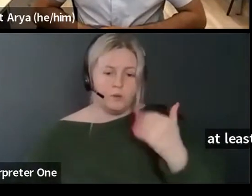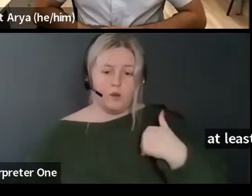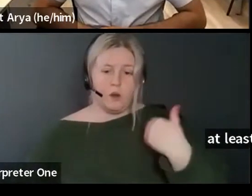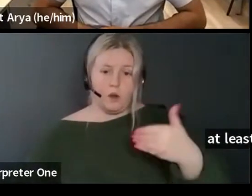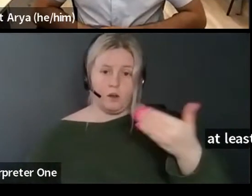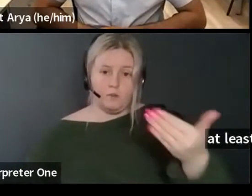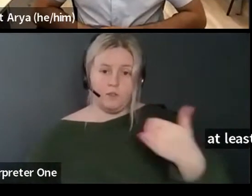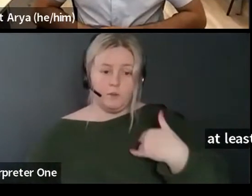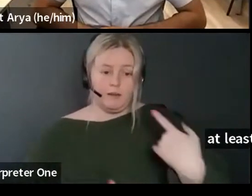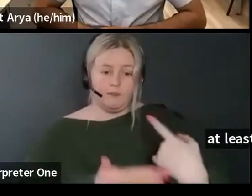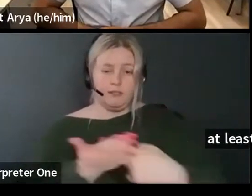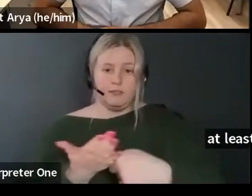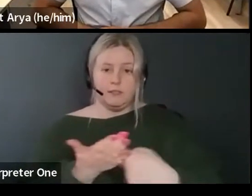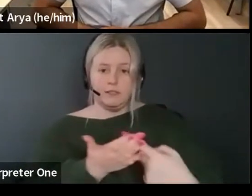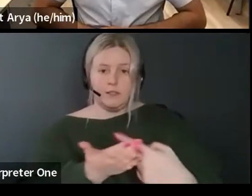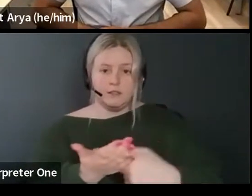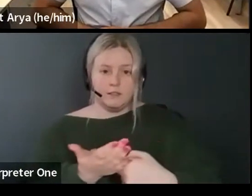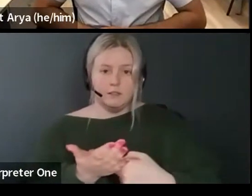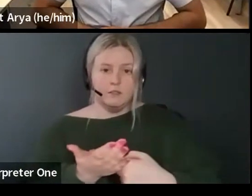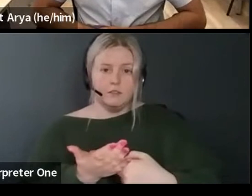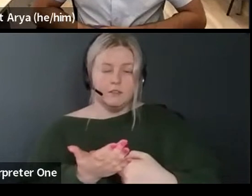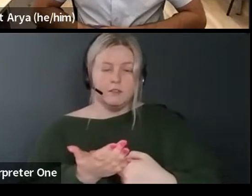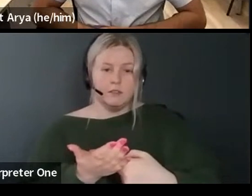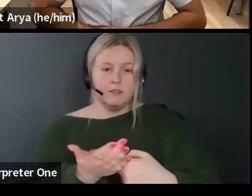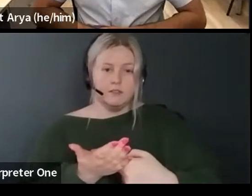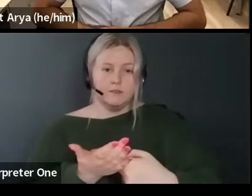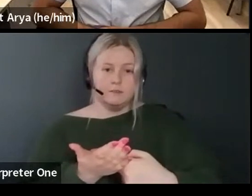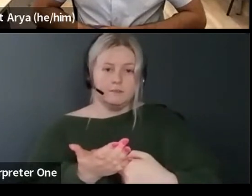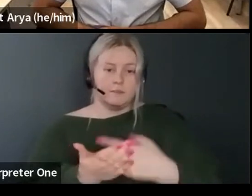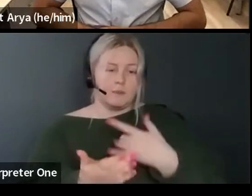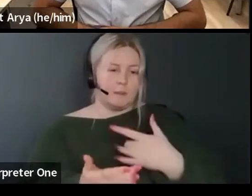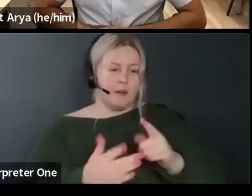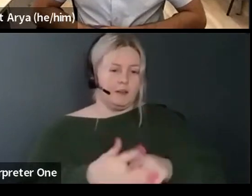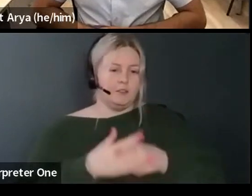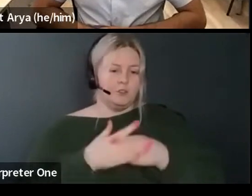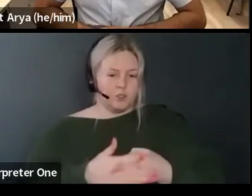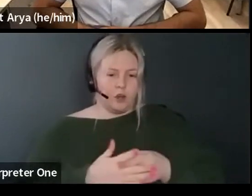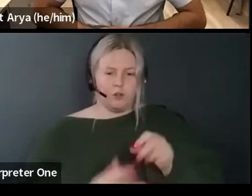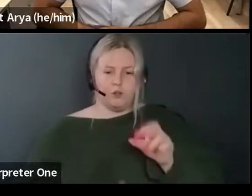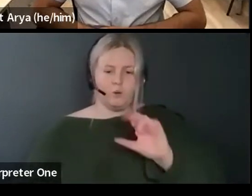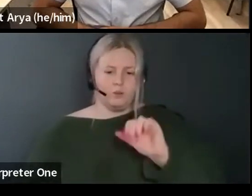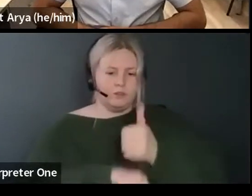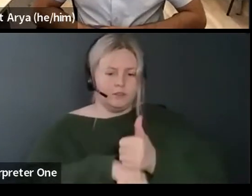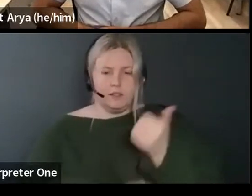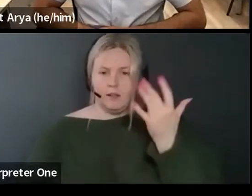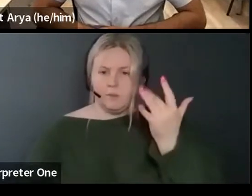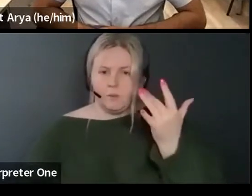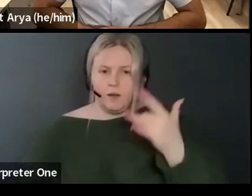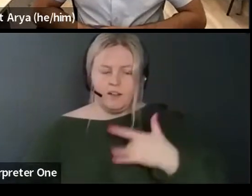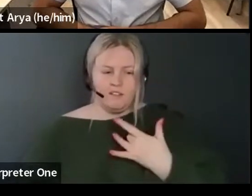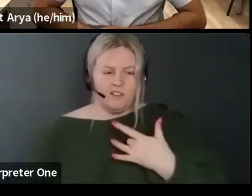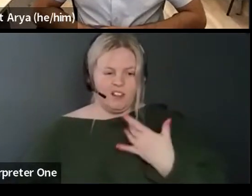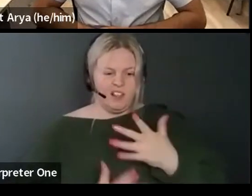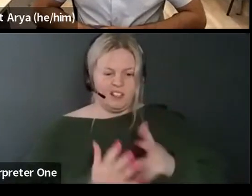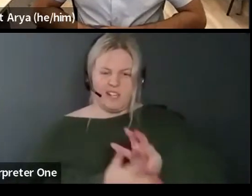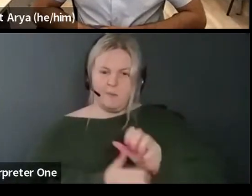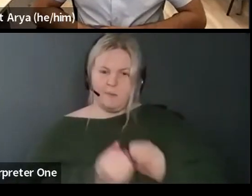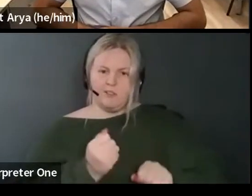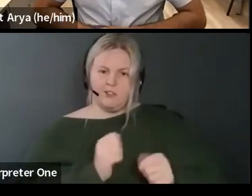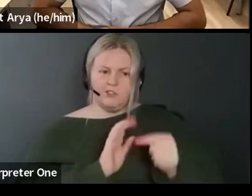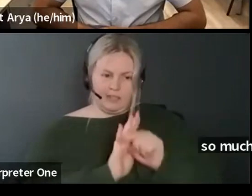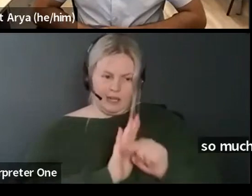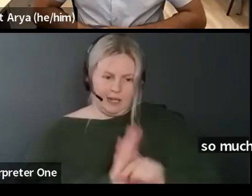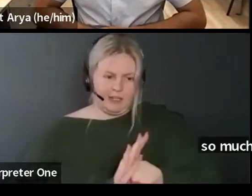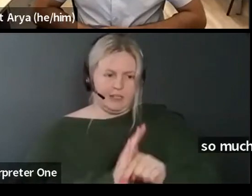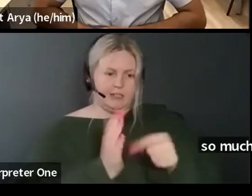these conversations, we enter into them in a place of, it's somewhat damage centered. We're focusing on the bad, we're